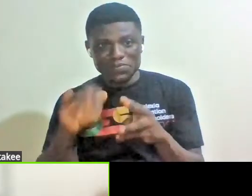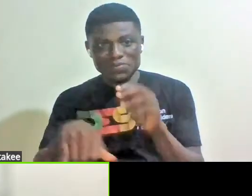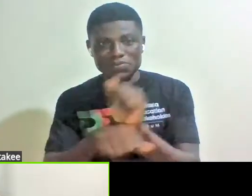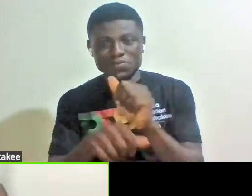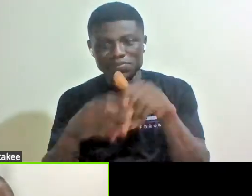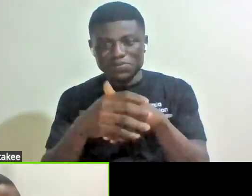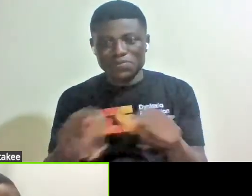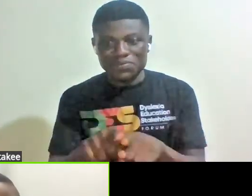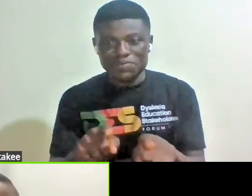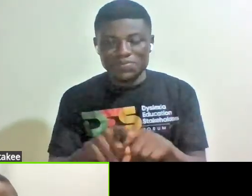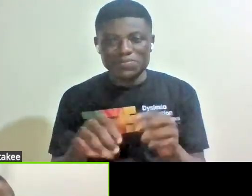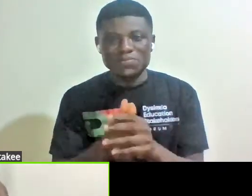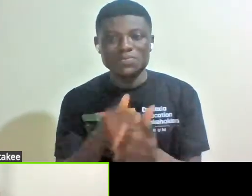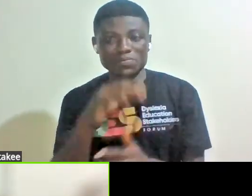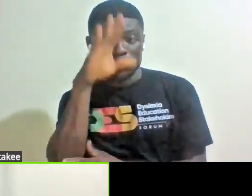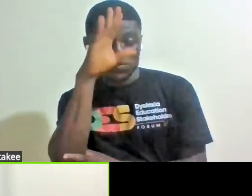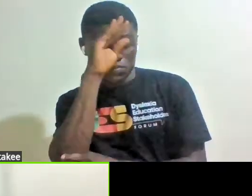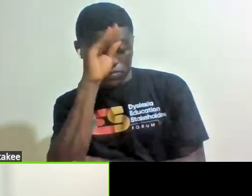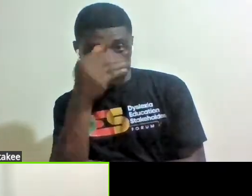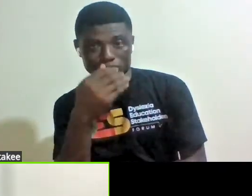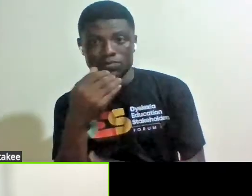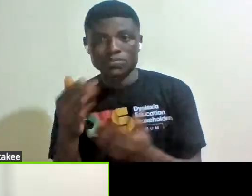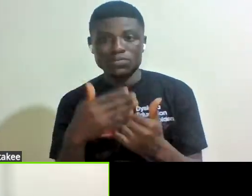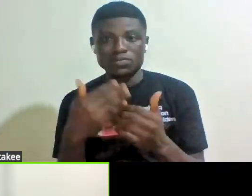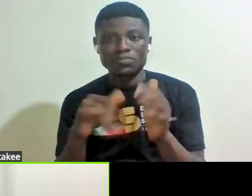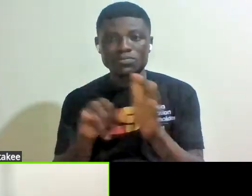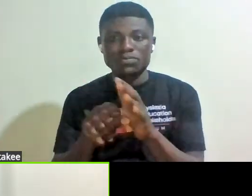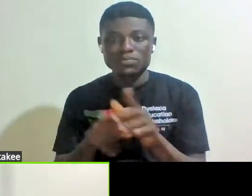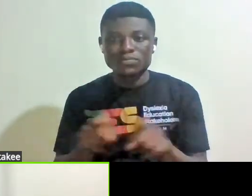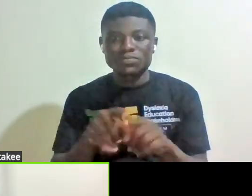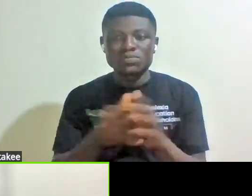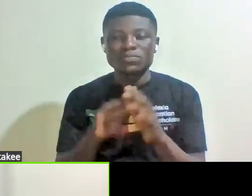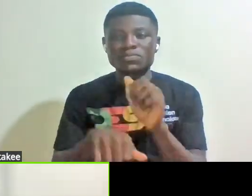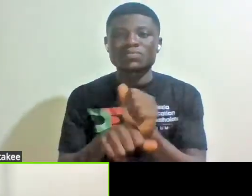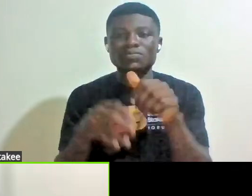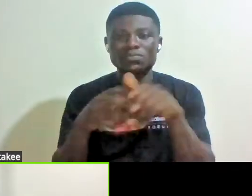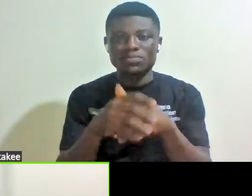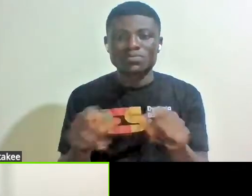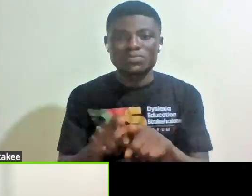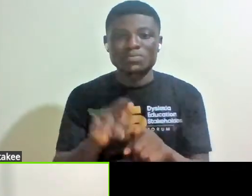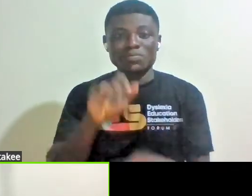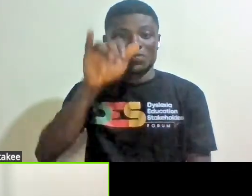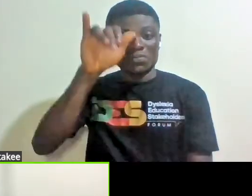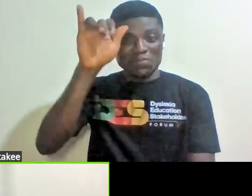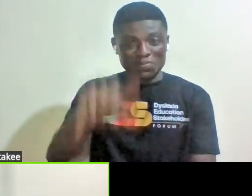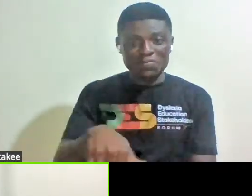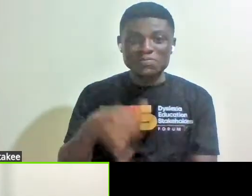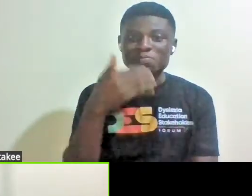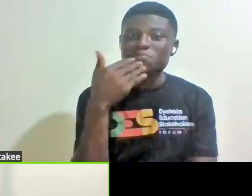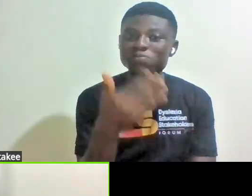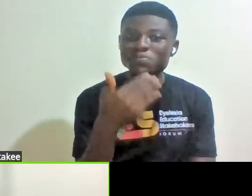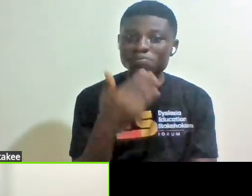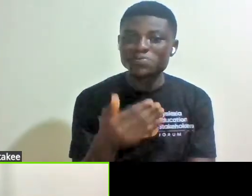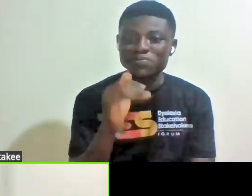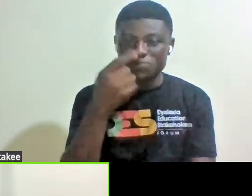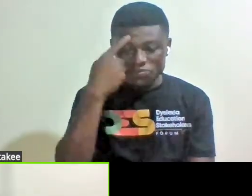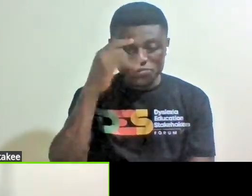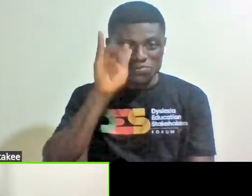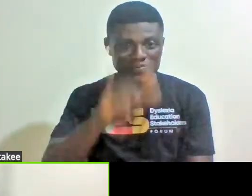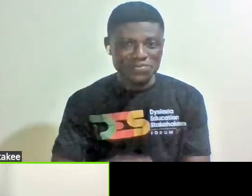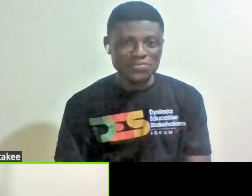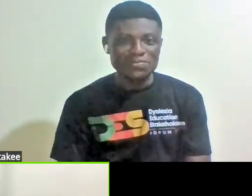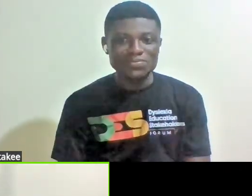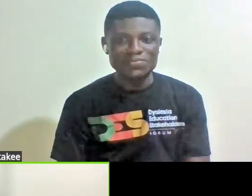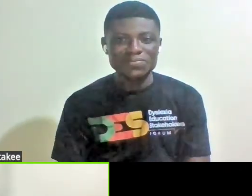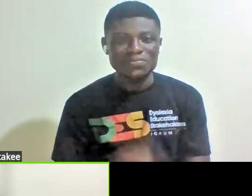as in when boys get diagnosed and when girls get diagnosed. So yeah, thank you so much for that. Do